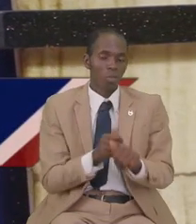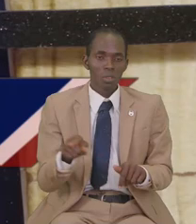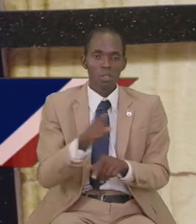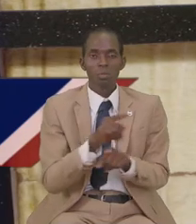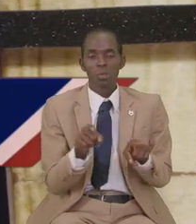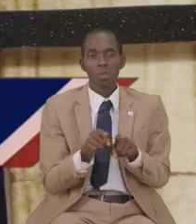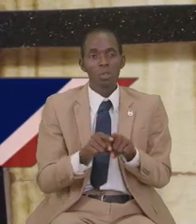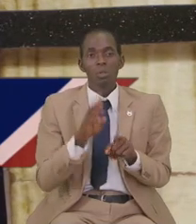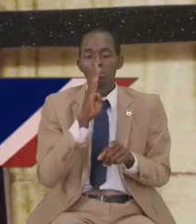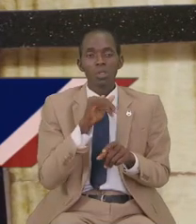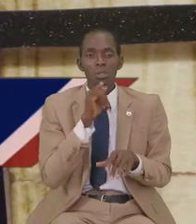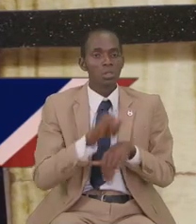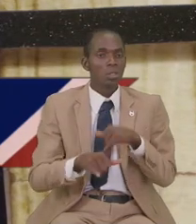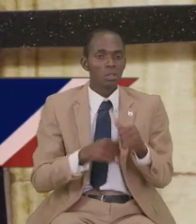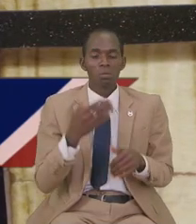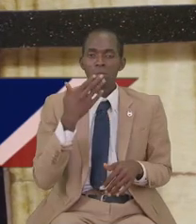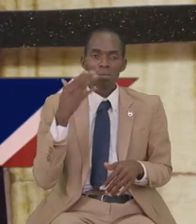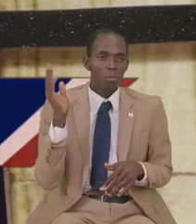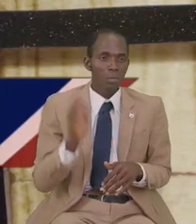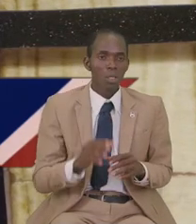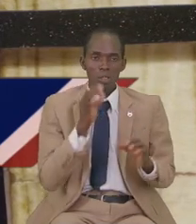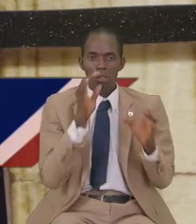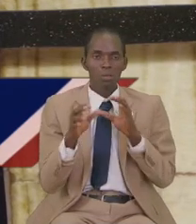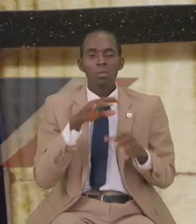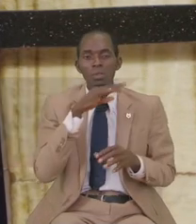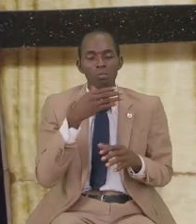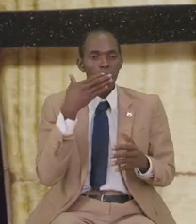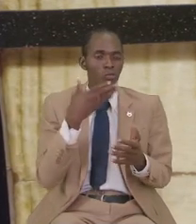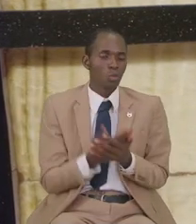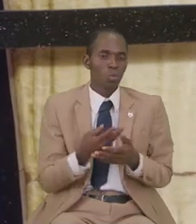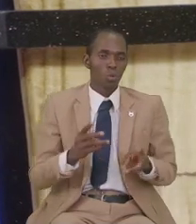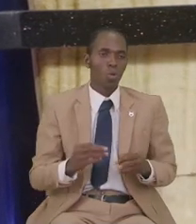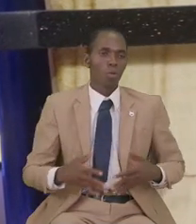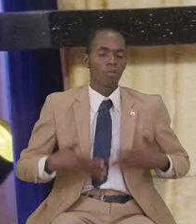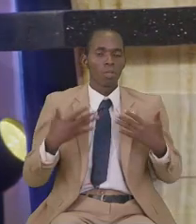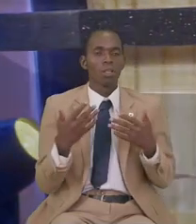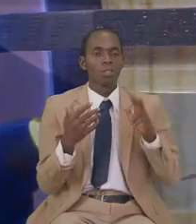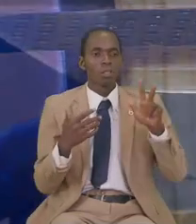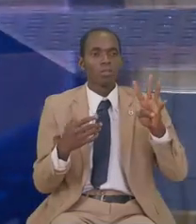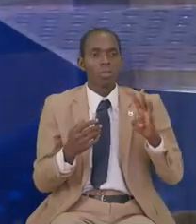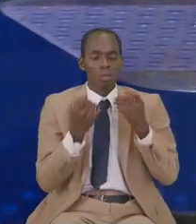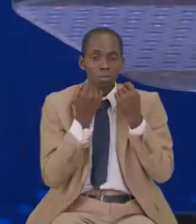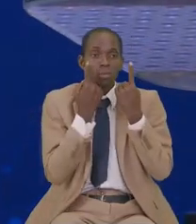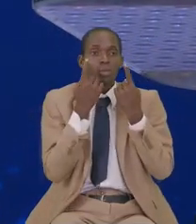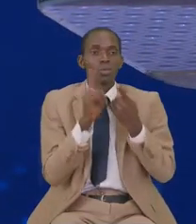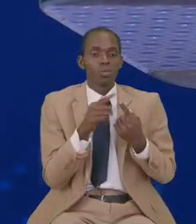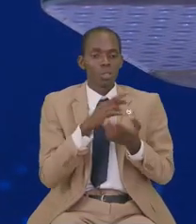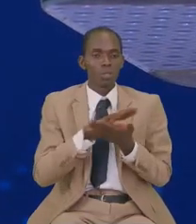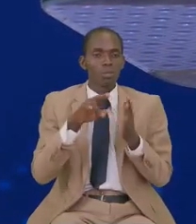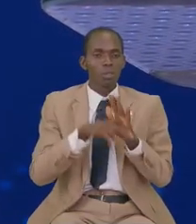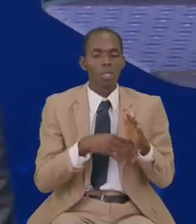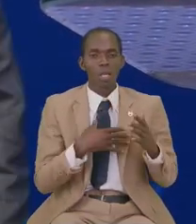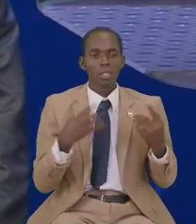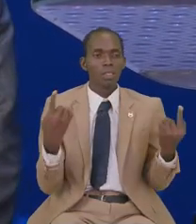deceived, evil communications corrupt good manners. Verse 34, it says, awake to righteousness and sin not,